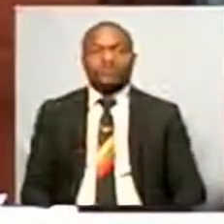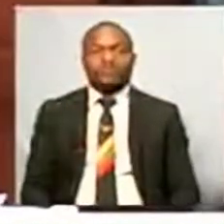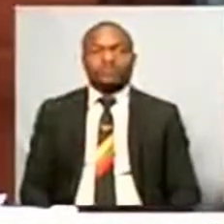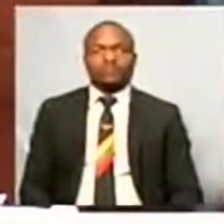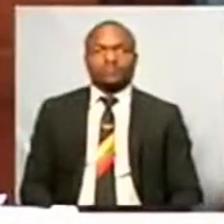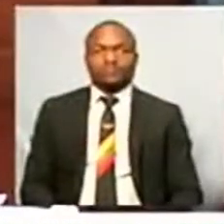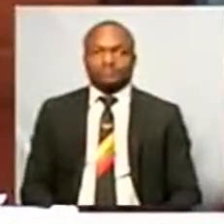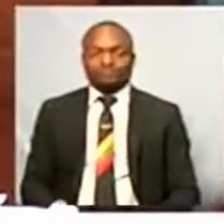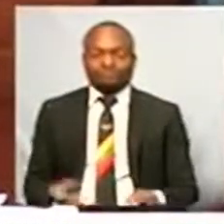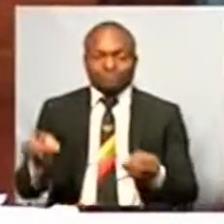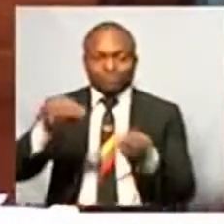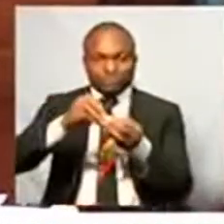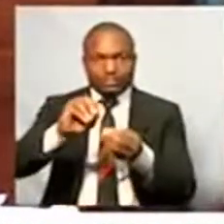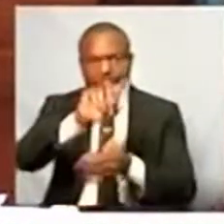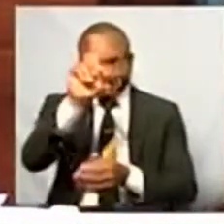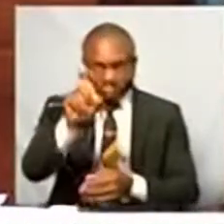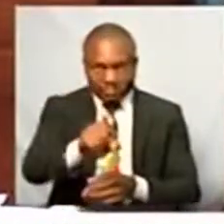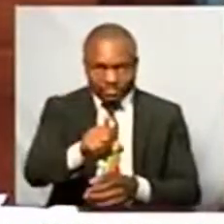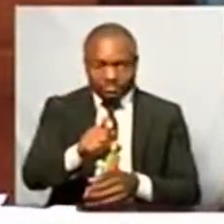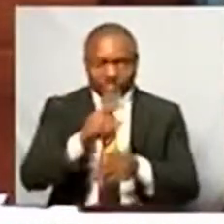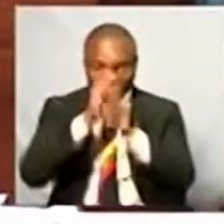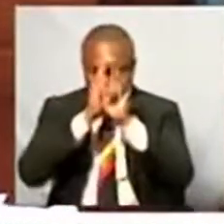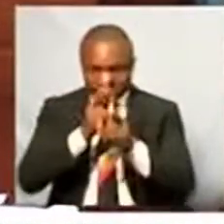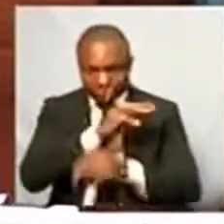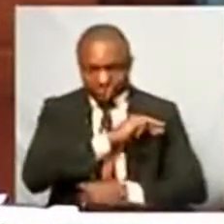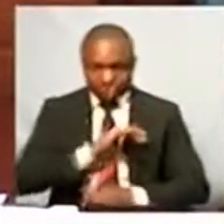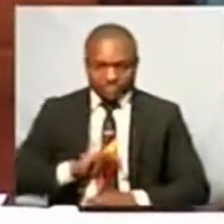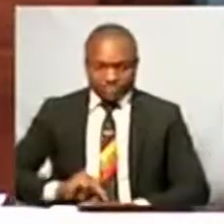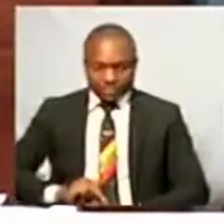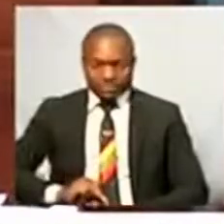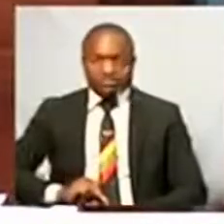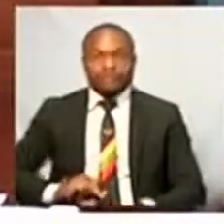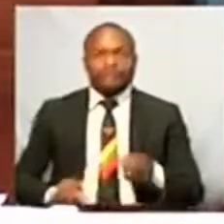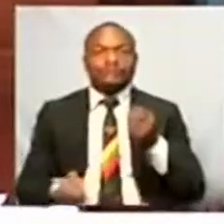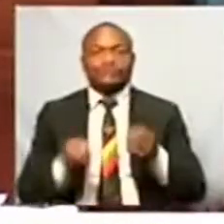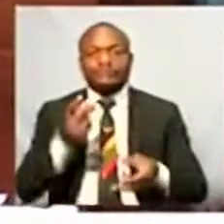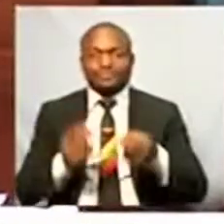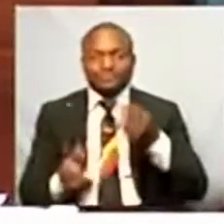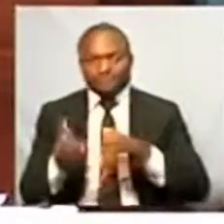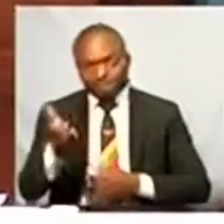you. Supplementary questions. The Honorable Member for Kabwata.